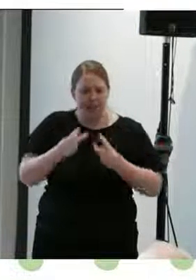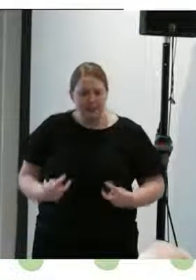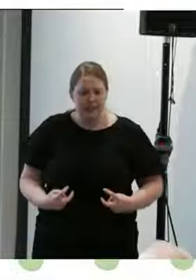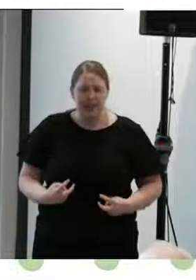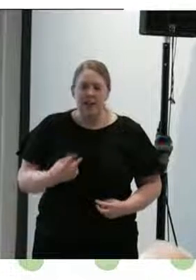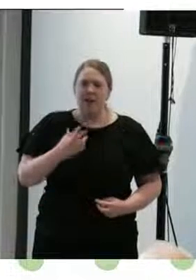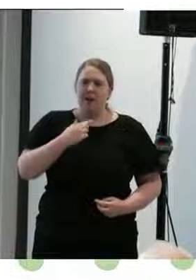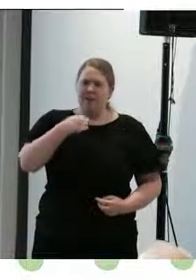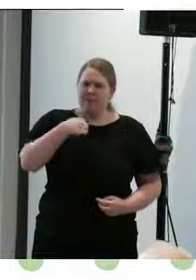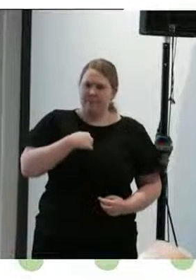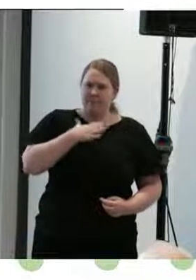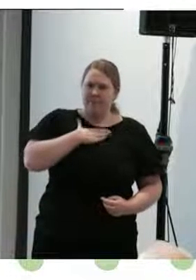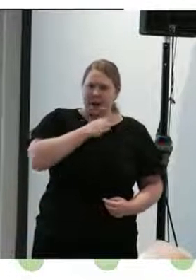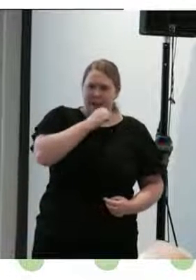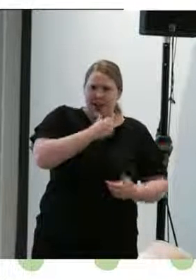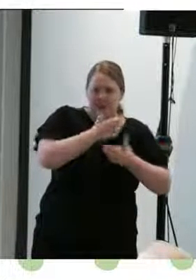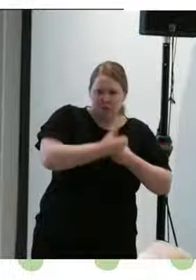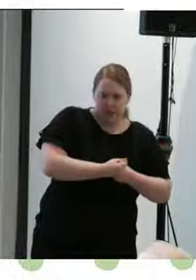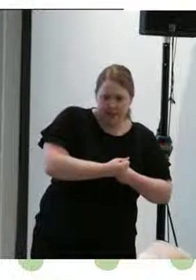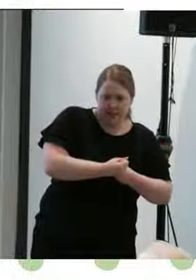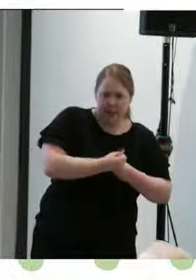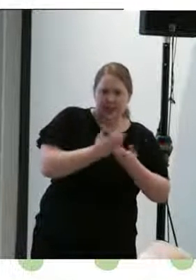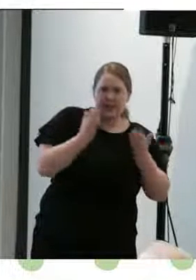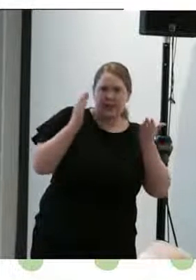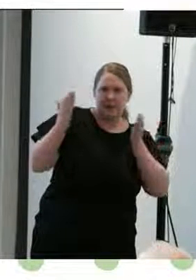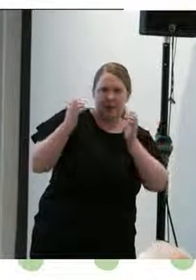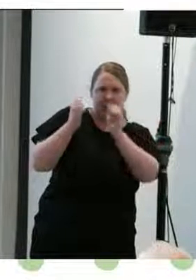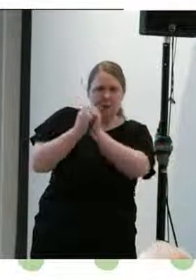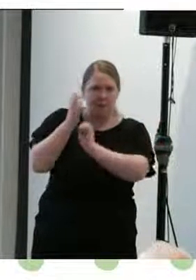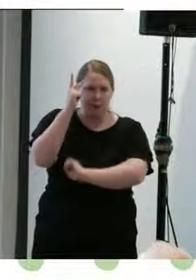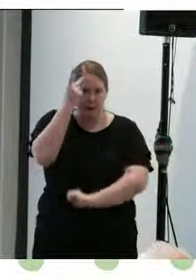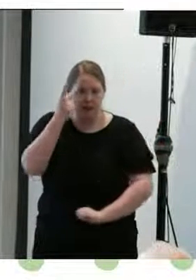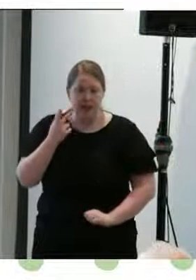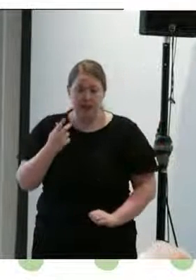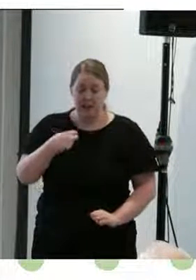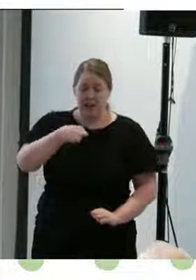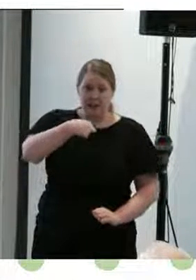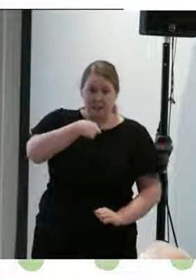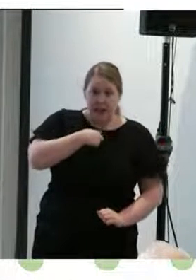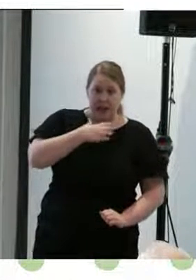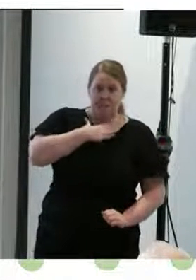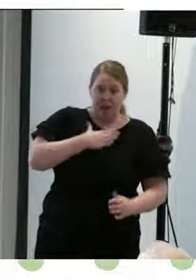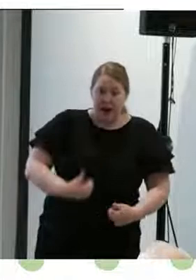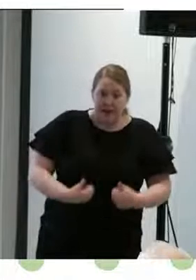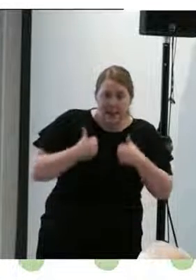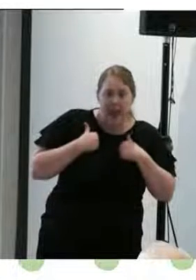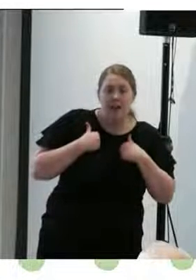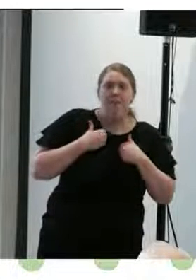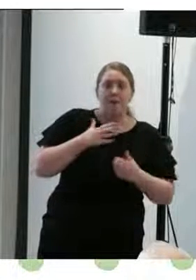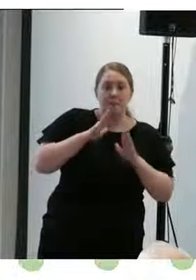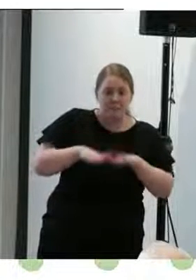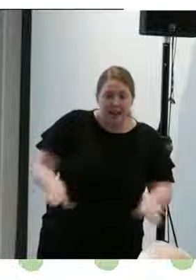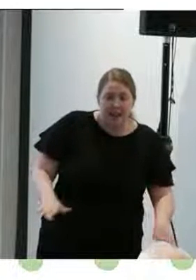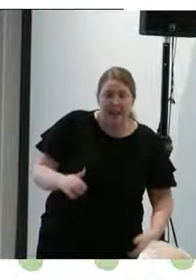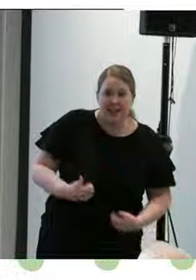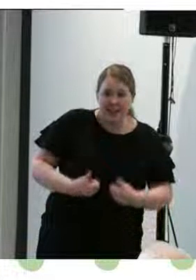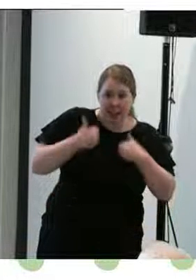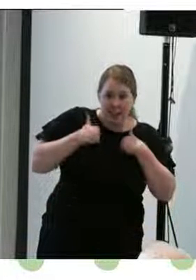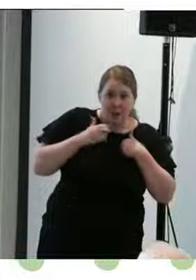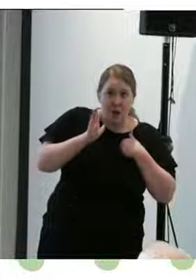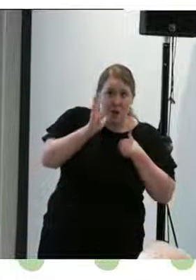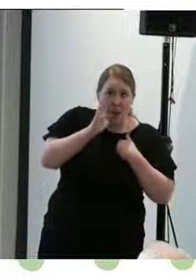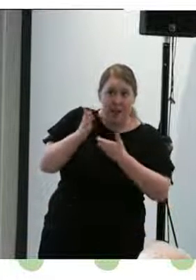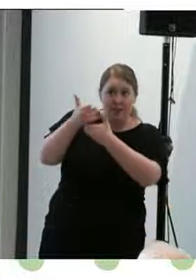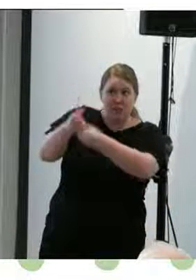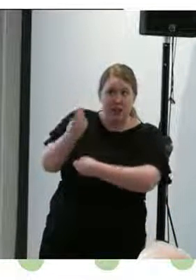and cynicism up to the political sphere. She says, am I going to put my life or my child's life in the hands of somebody that can't keep their story straight?